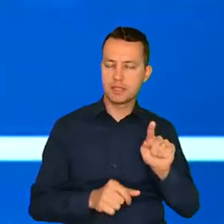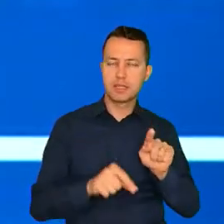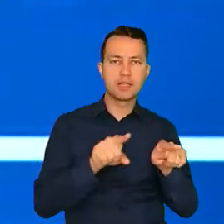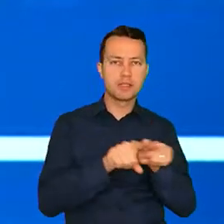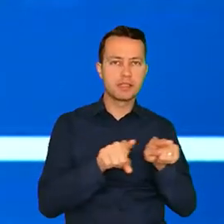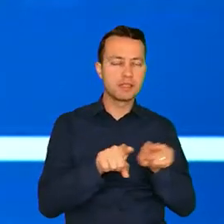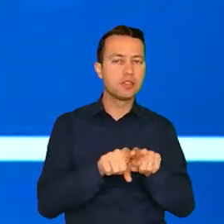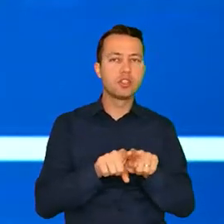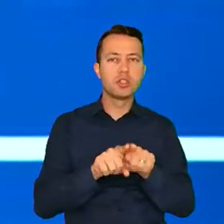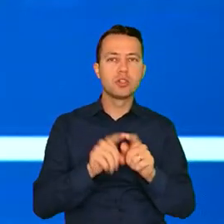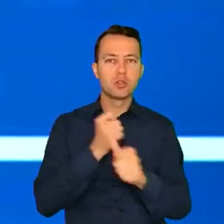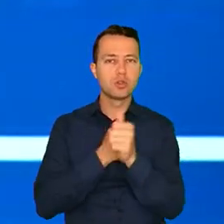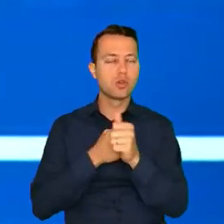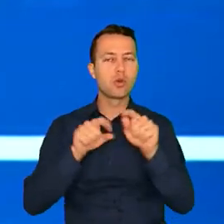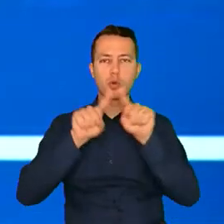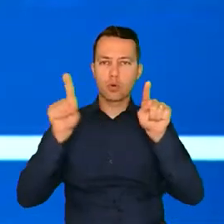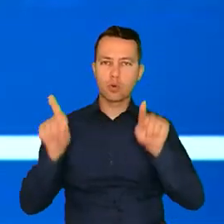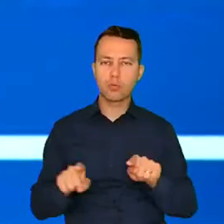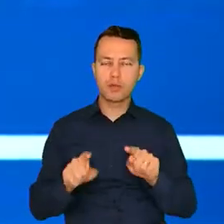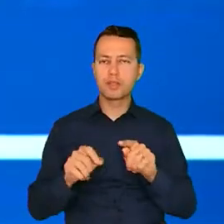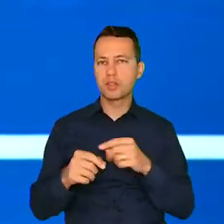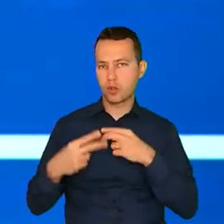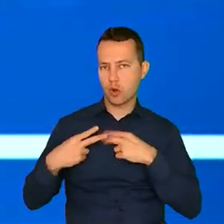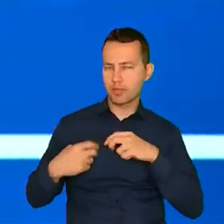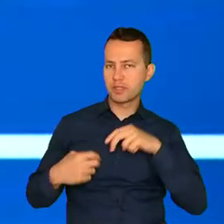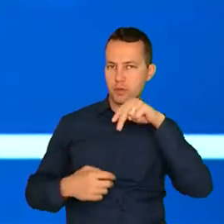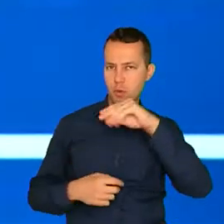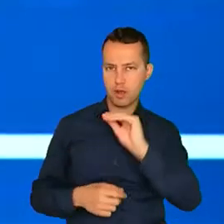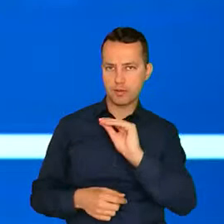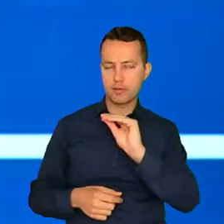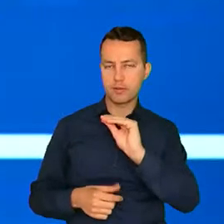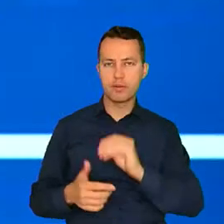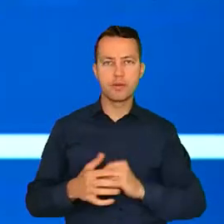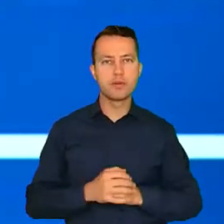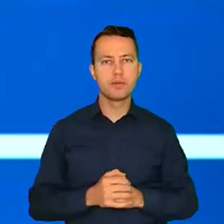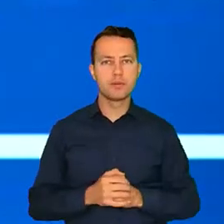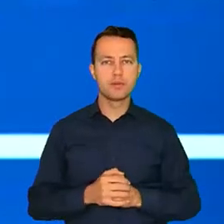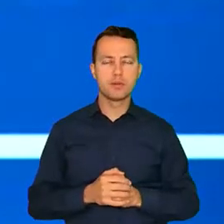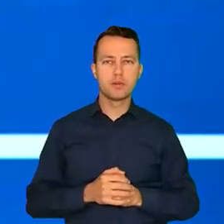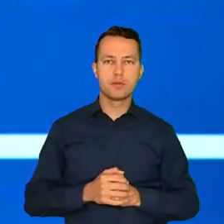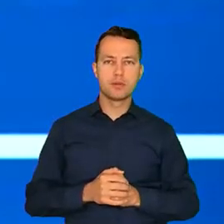also documents prepared by the European Commission,